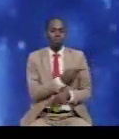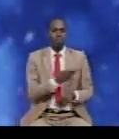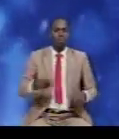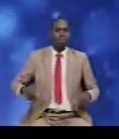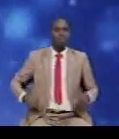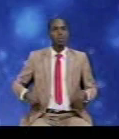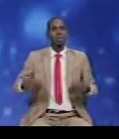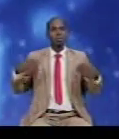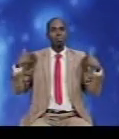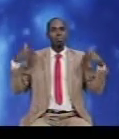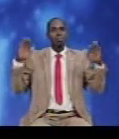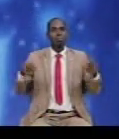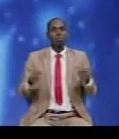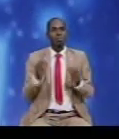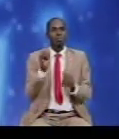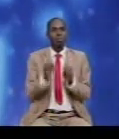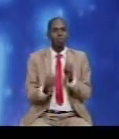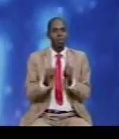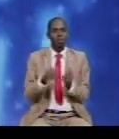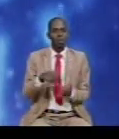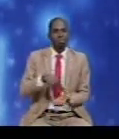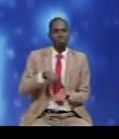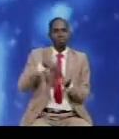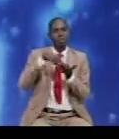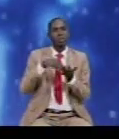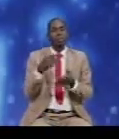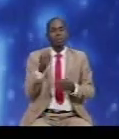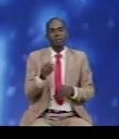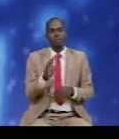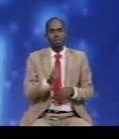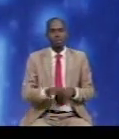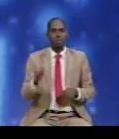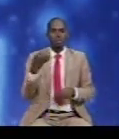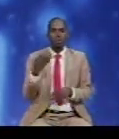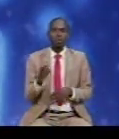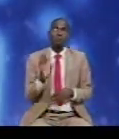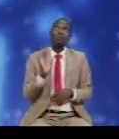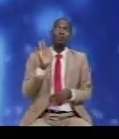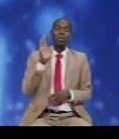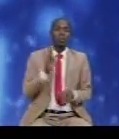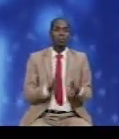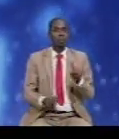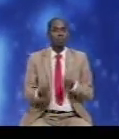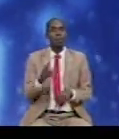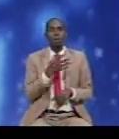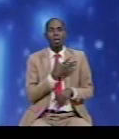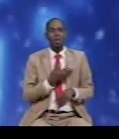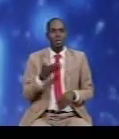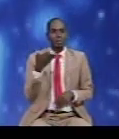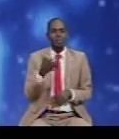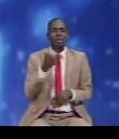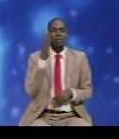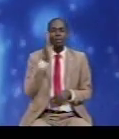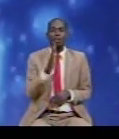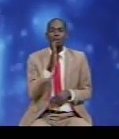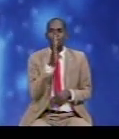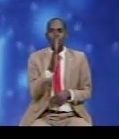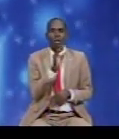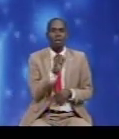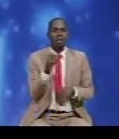which standeth for the children of thy people. And there shall be